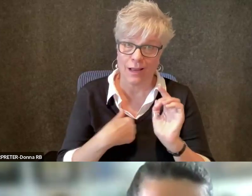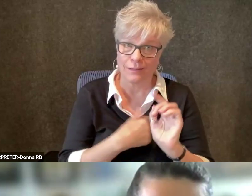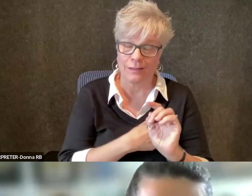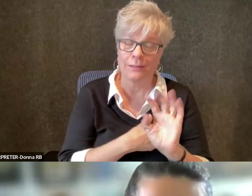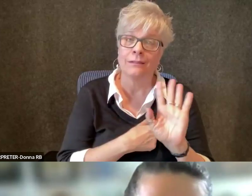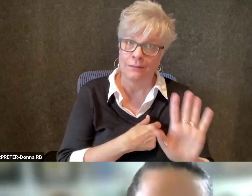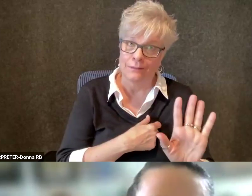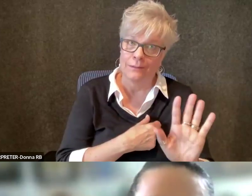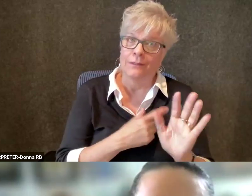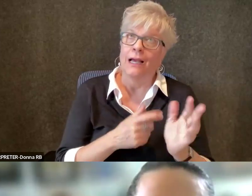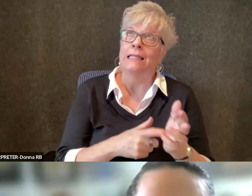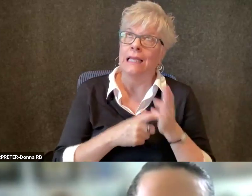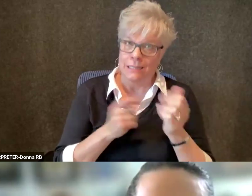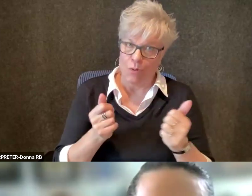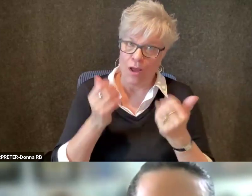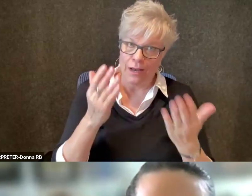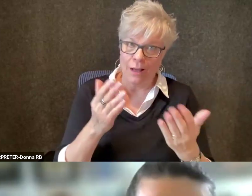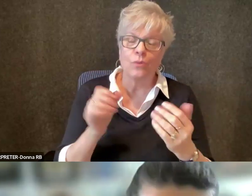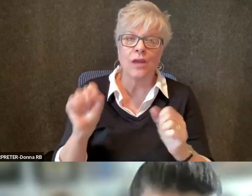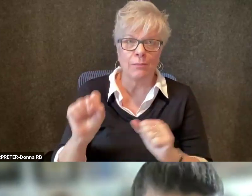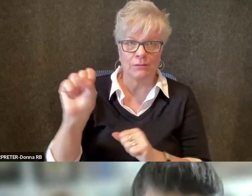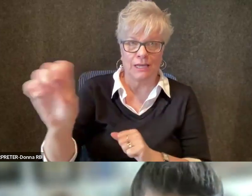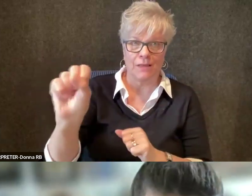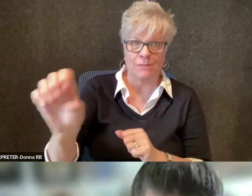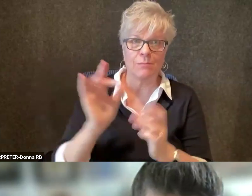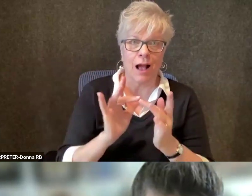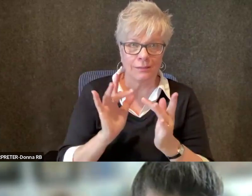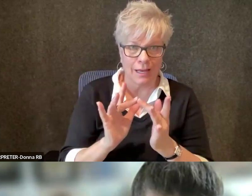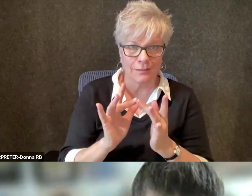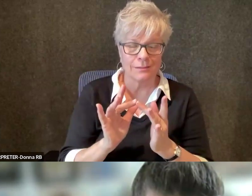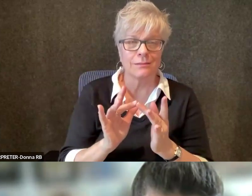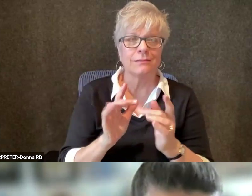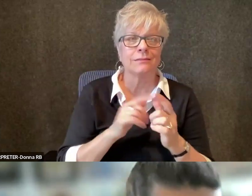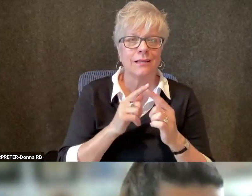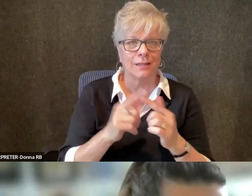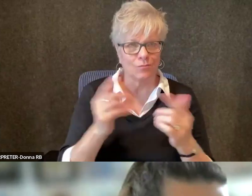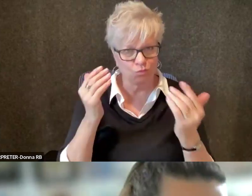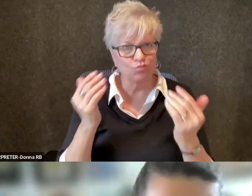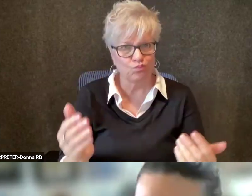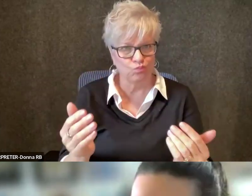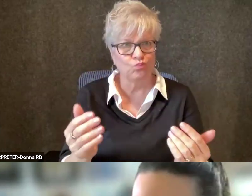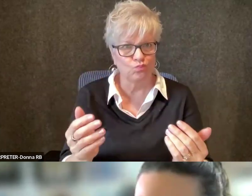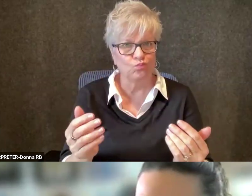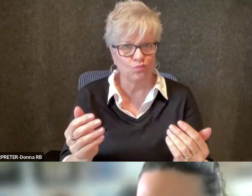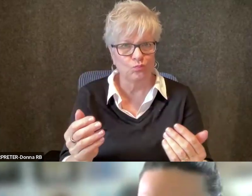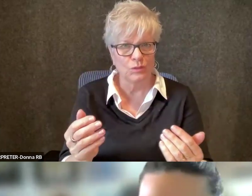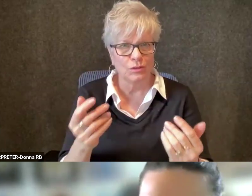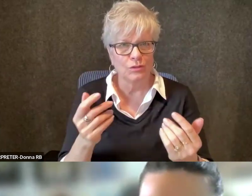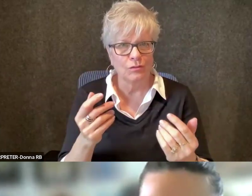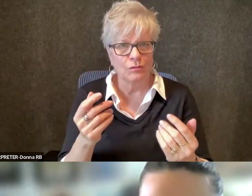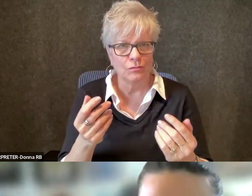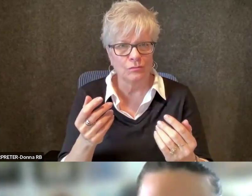the question there. We were able to get them some contacts, and then we were, more on top of what they were trying